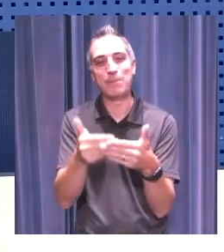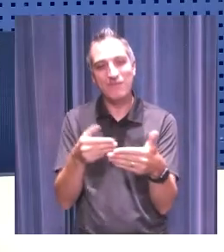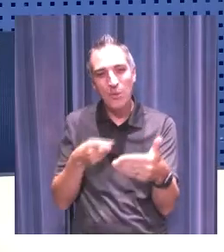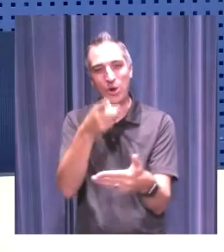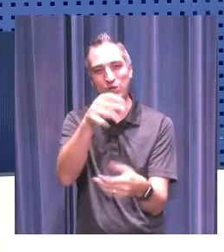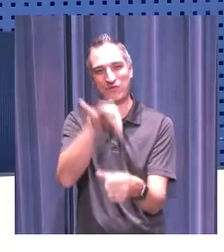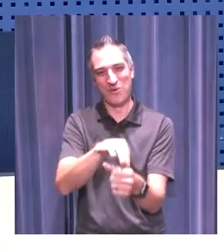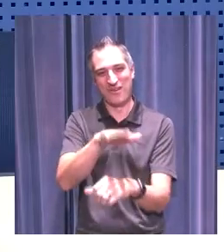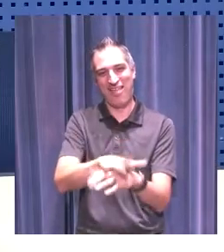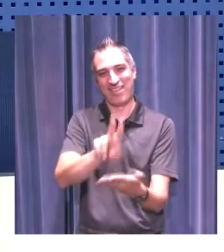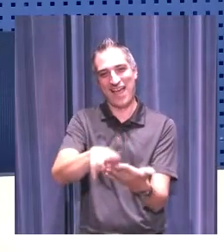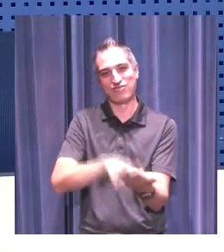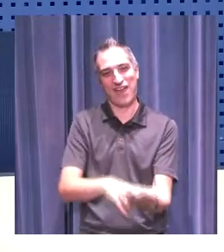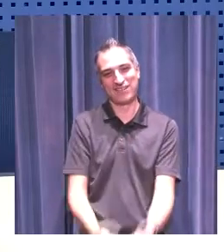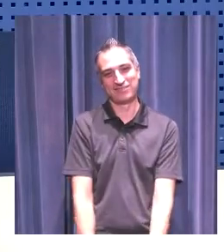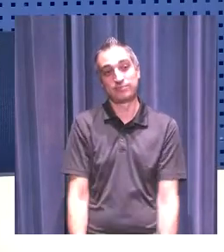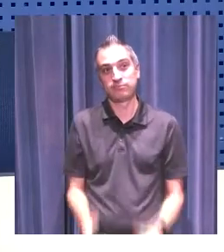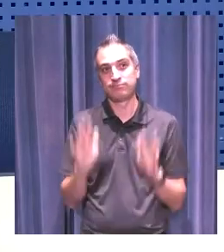this contract.